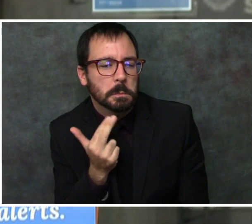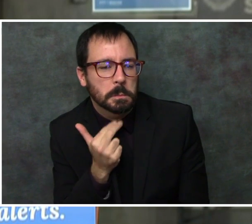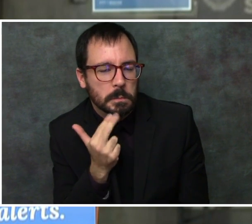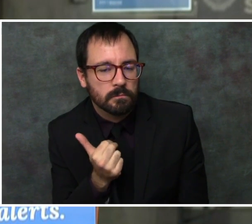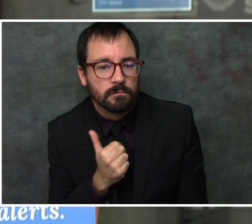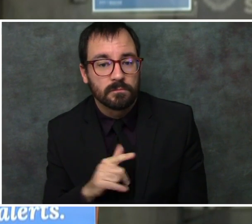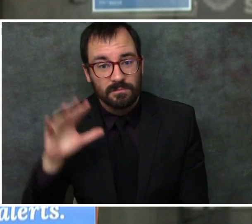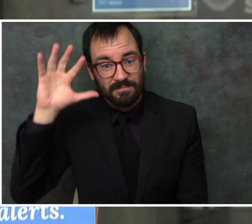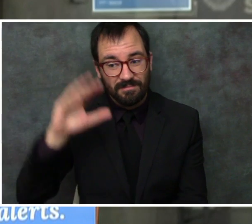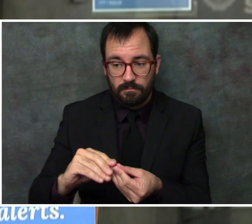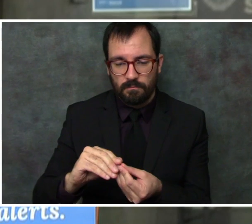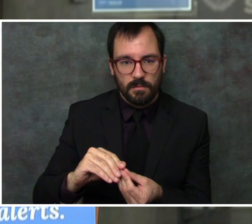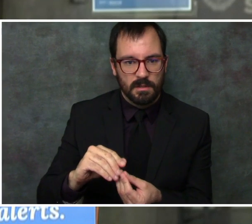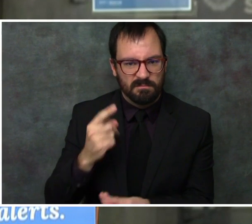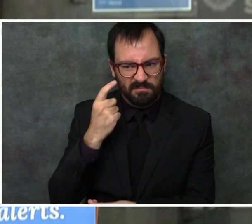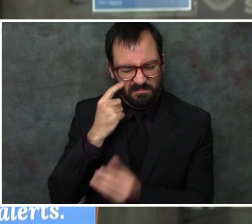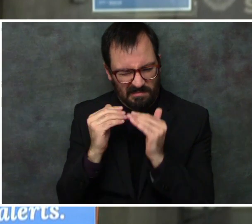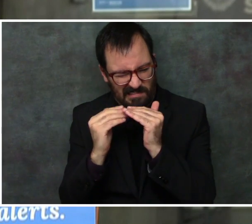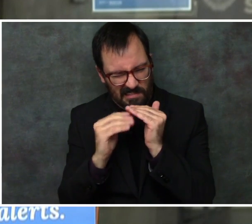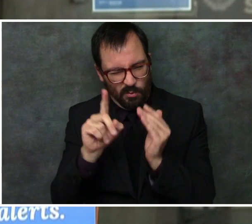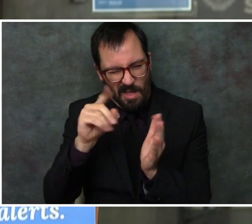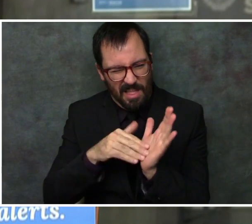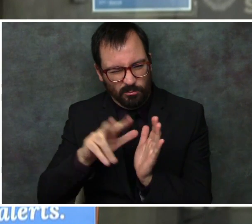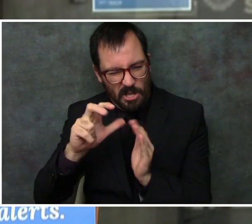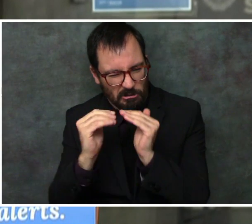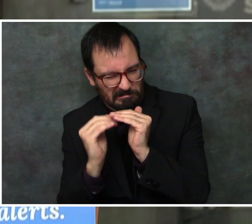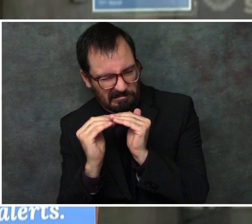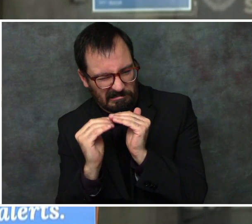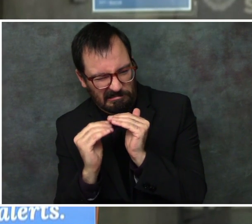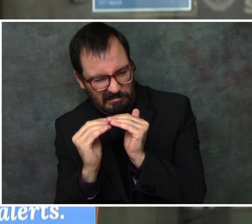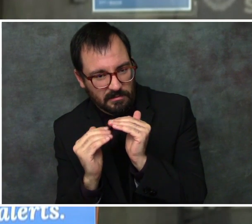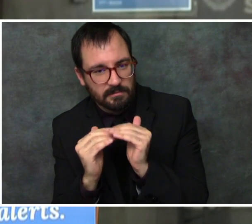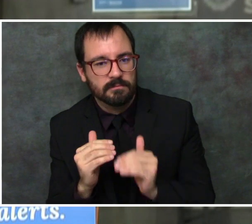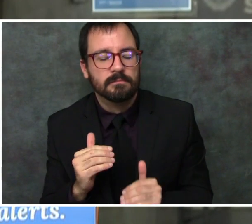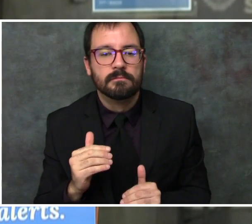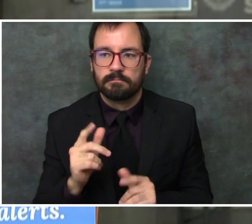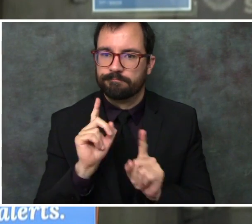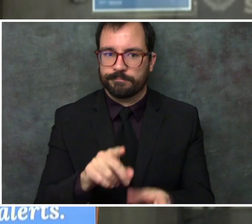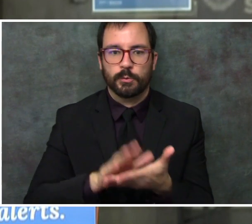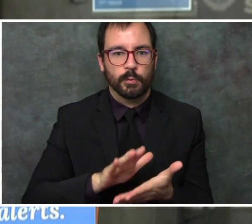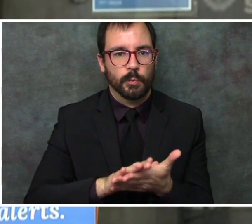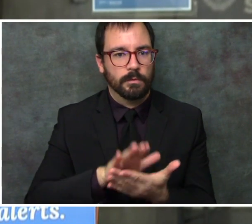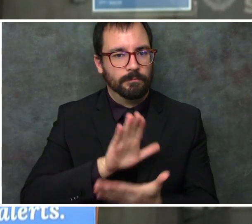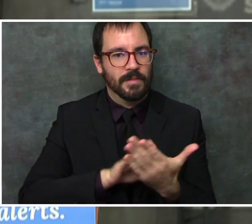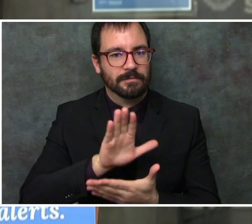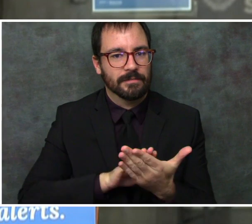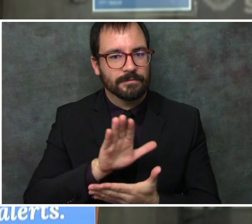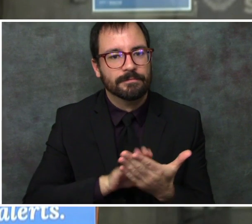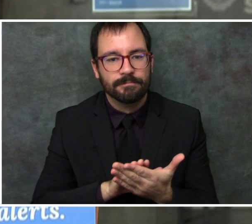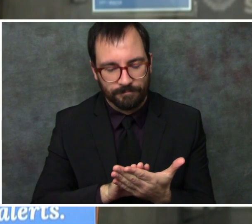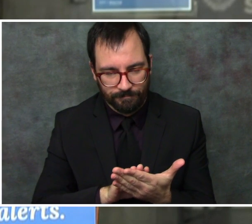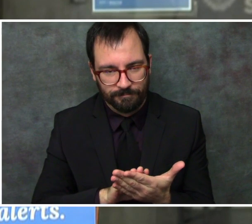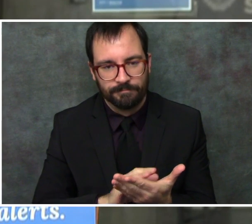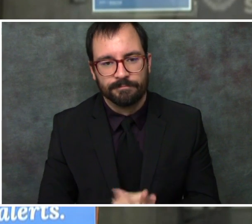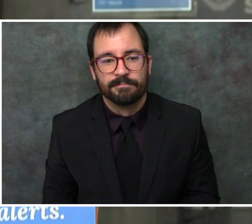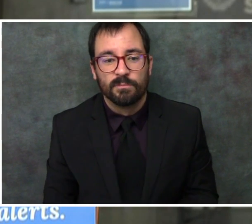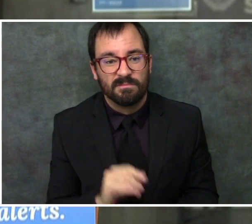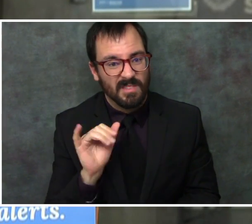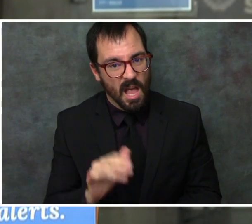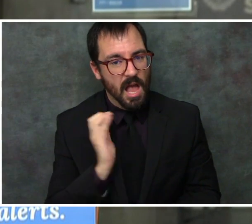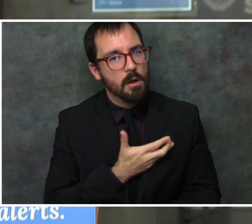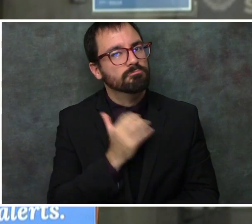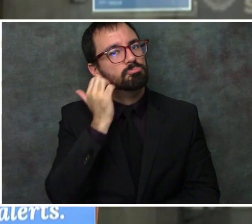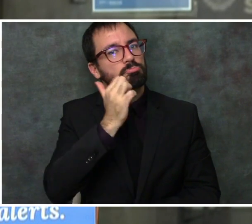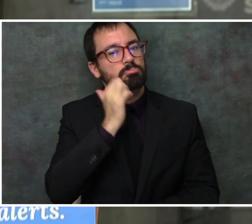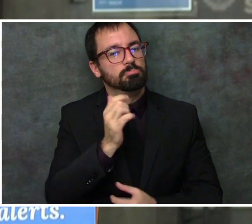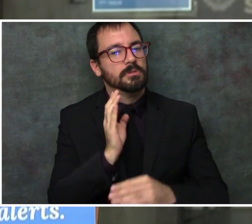under 1,300 students attend school in person, and this has been about our daily average. And we think we can continue to do